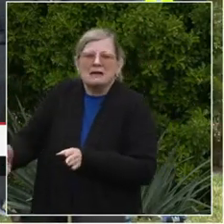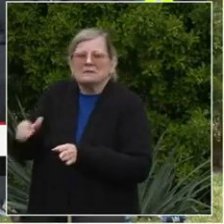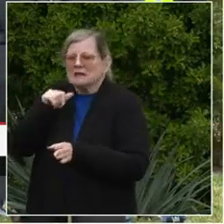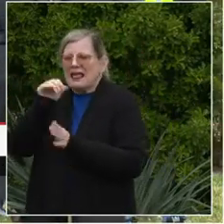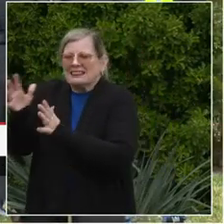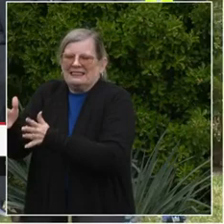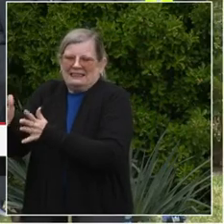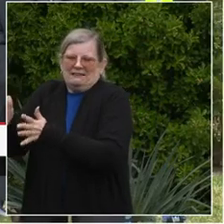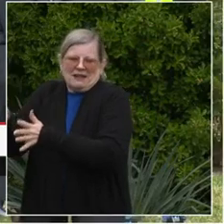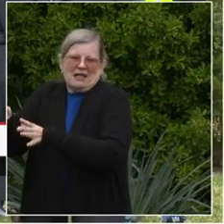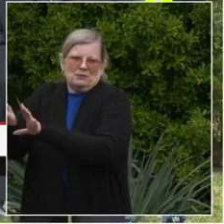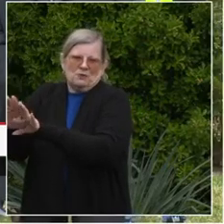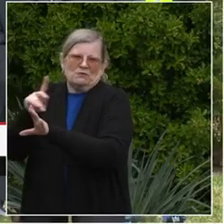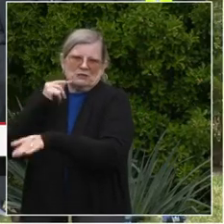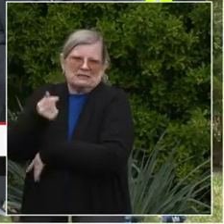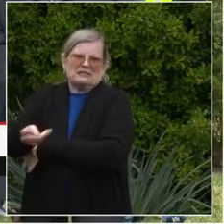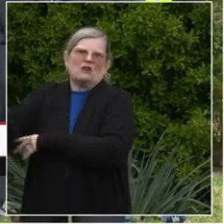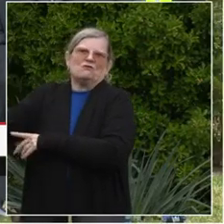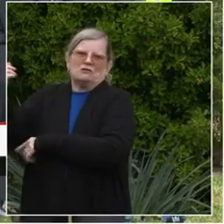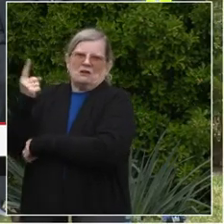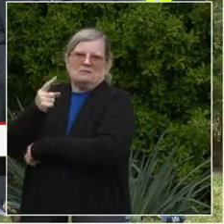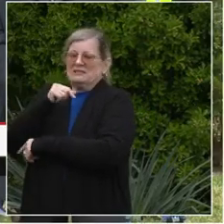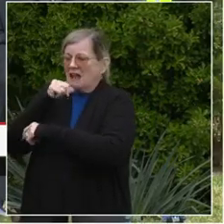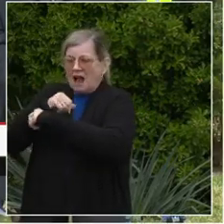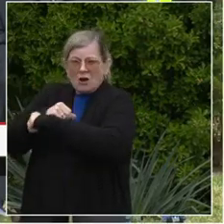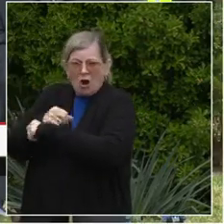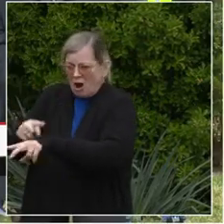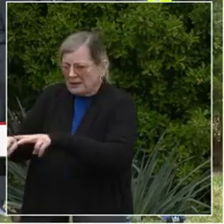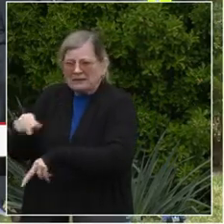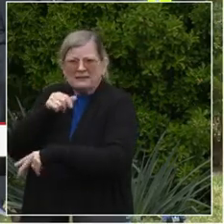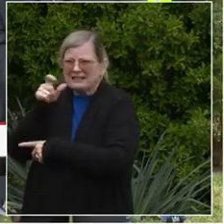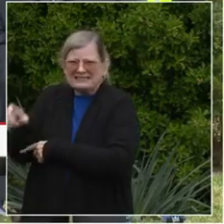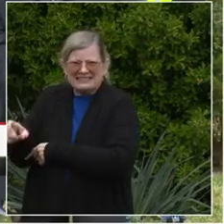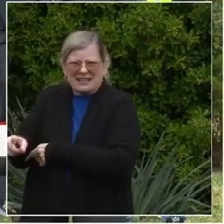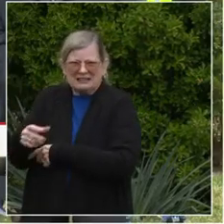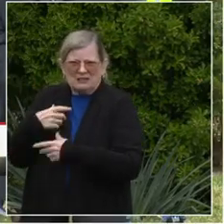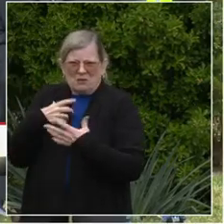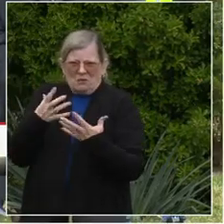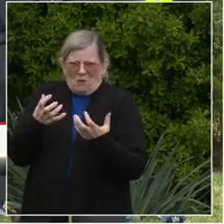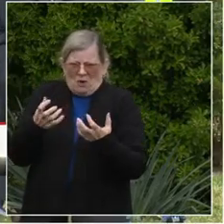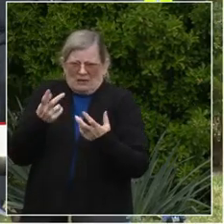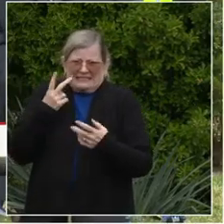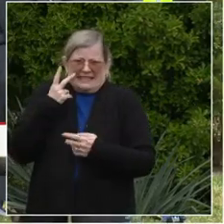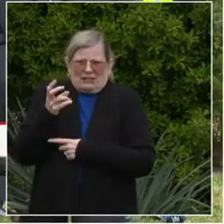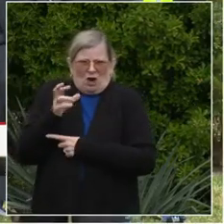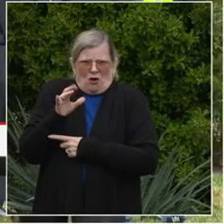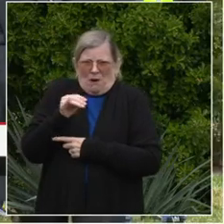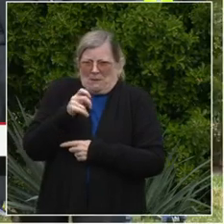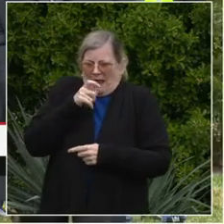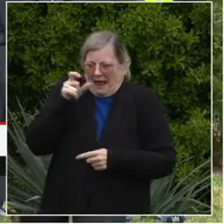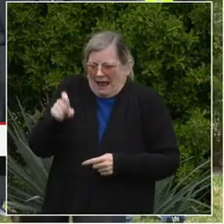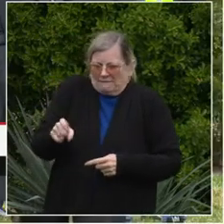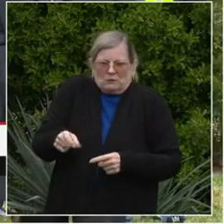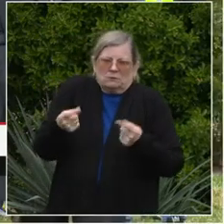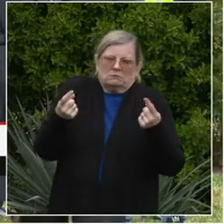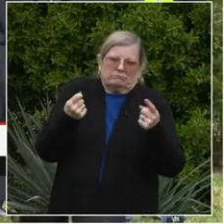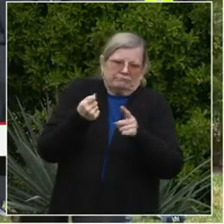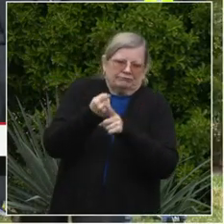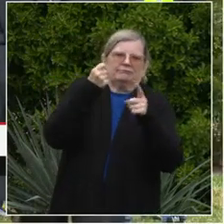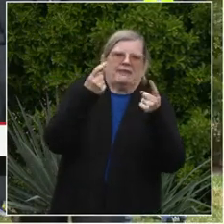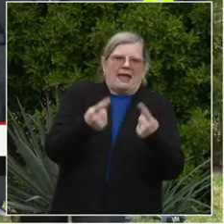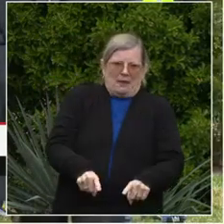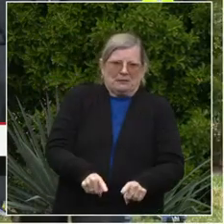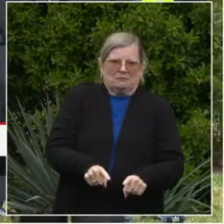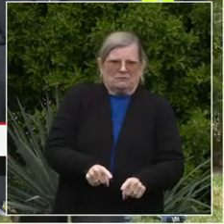porch, unguarded unnecessarily, and we end up with a crime that does not need to happen. This is a crime of